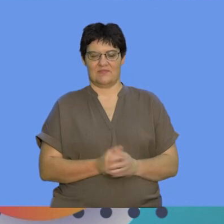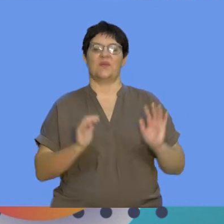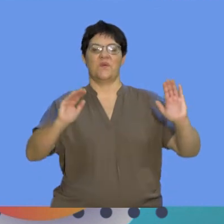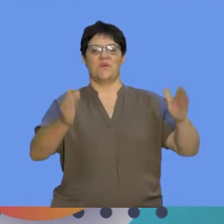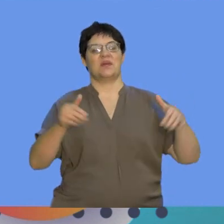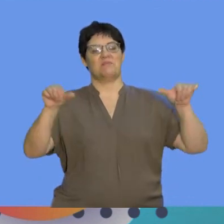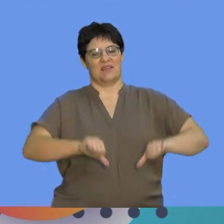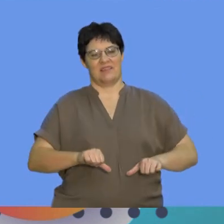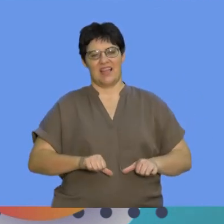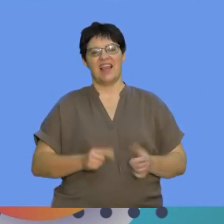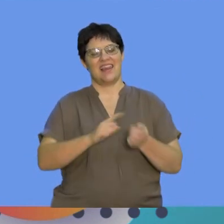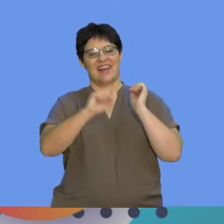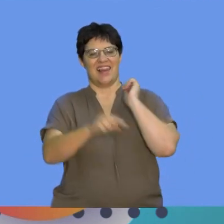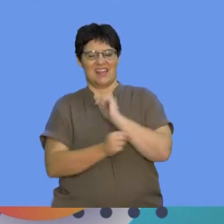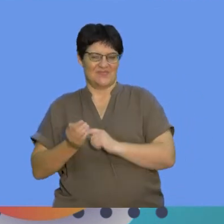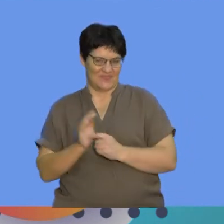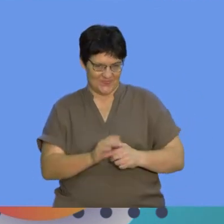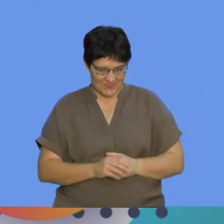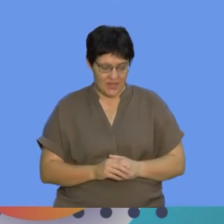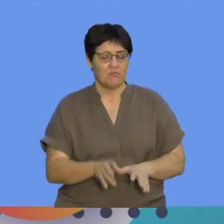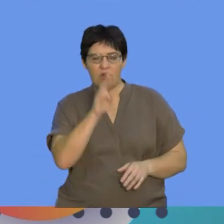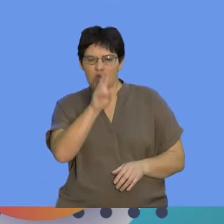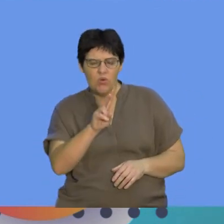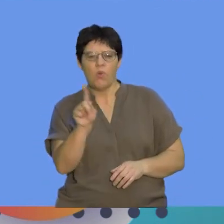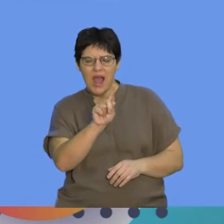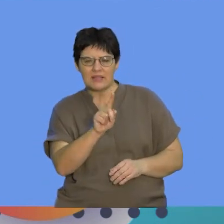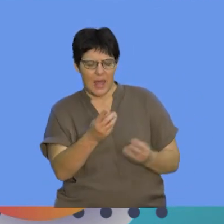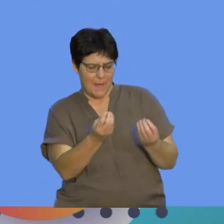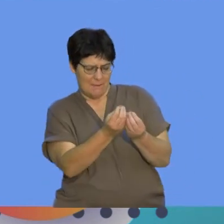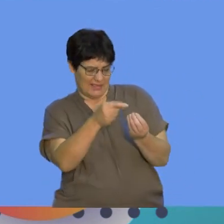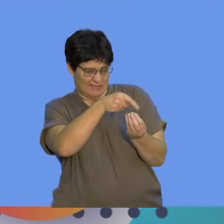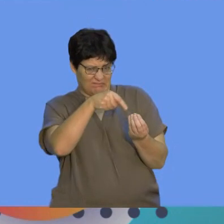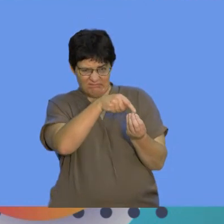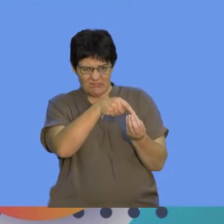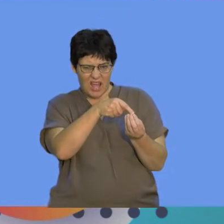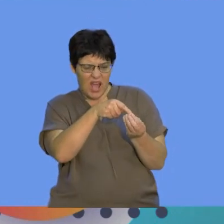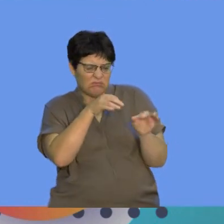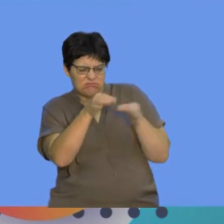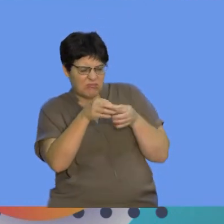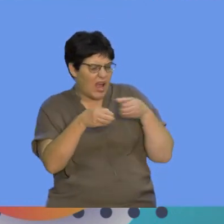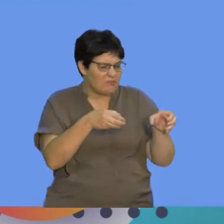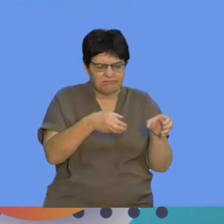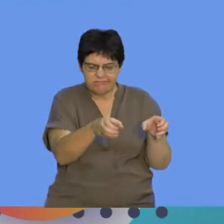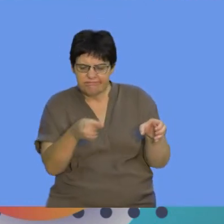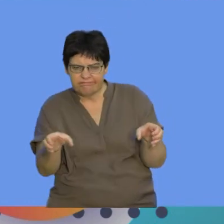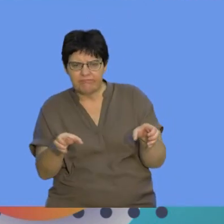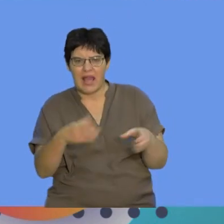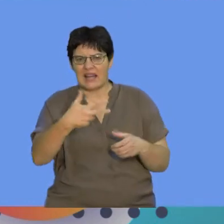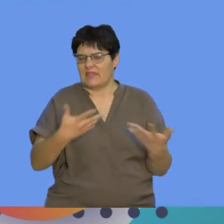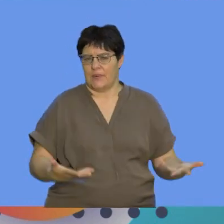Welcome back to our third and final segment. We're still looking at classification of matter, but now we'll turn our attention onto some of